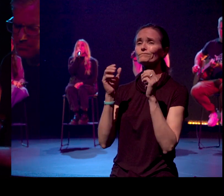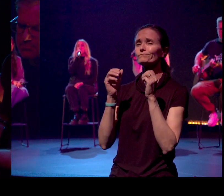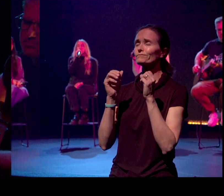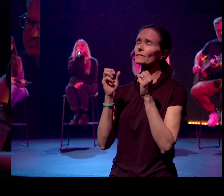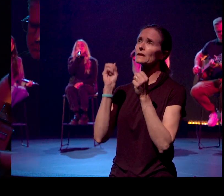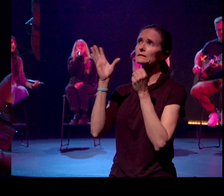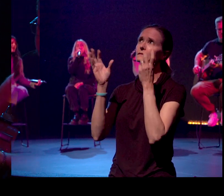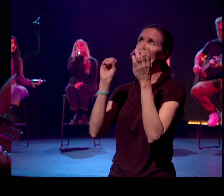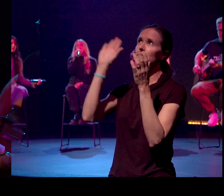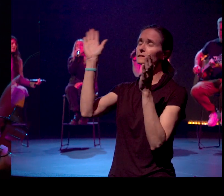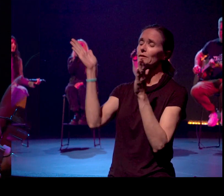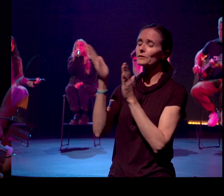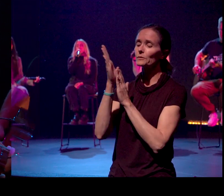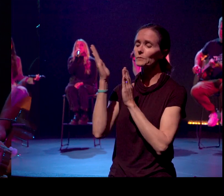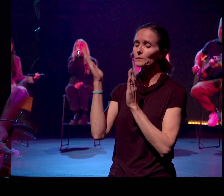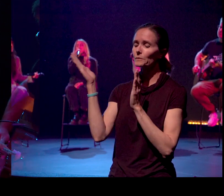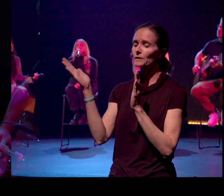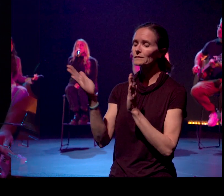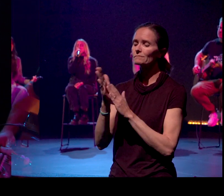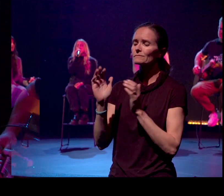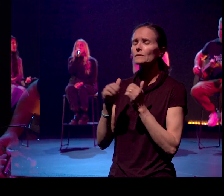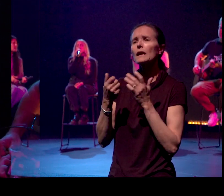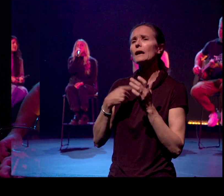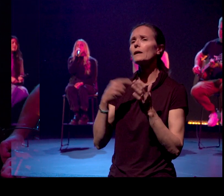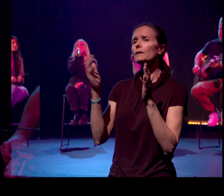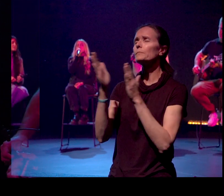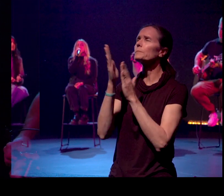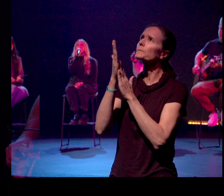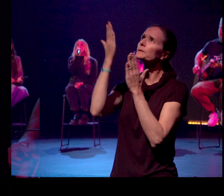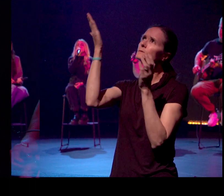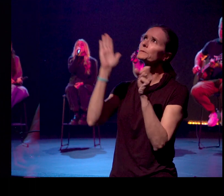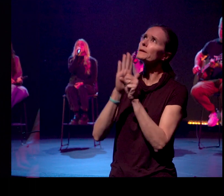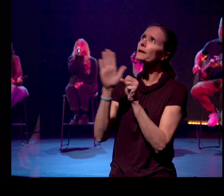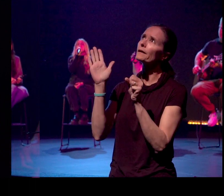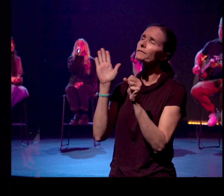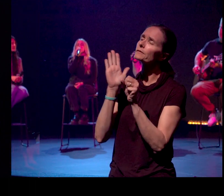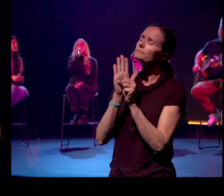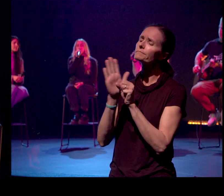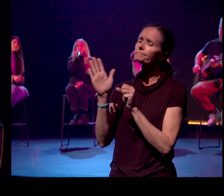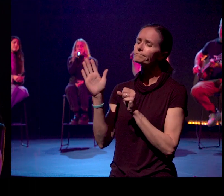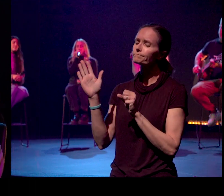song, sadly sung. But how could I praise you